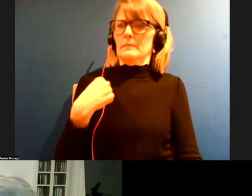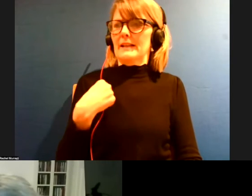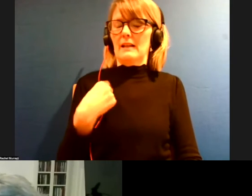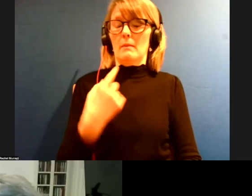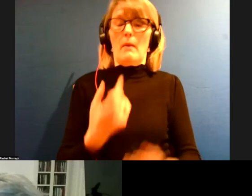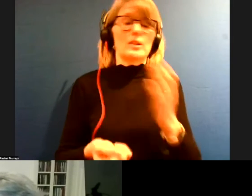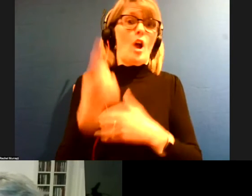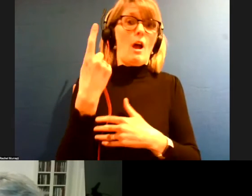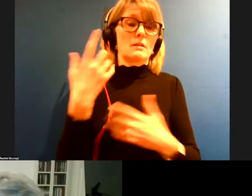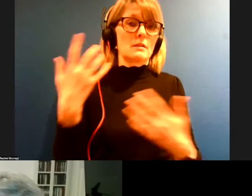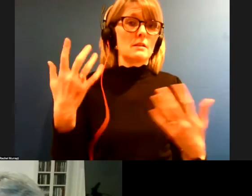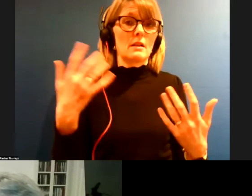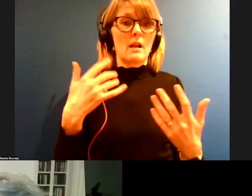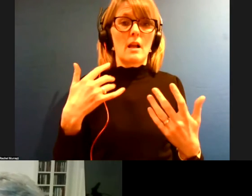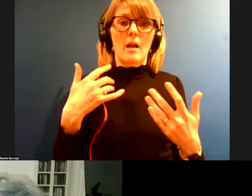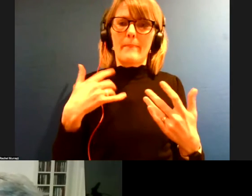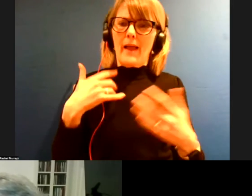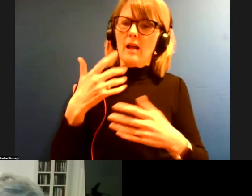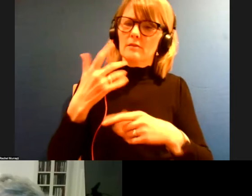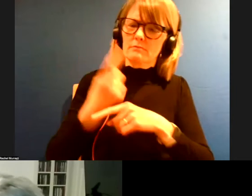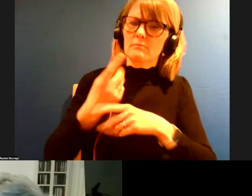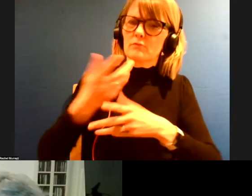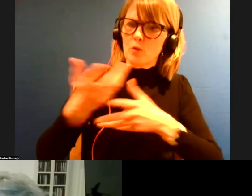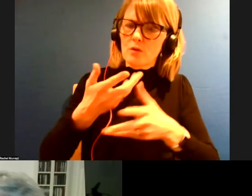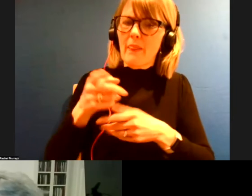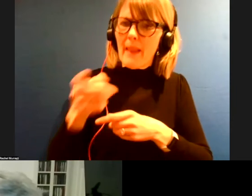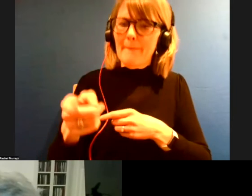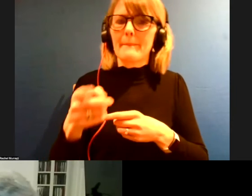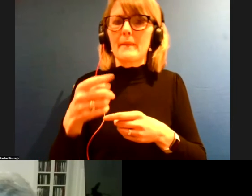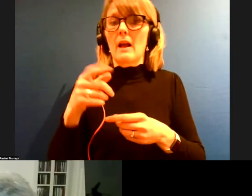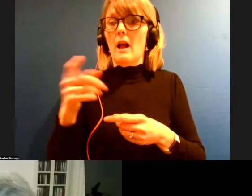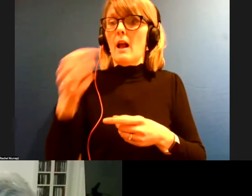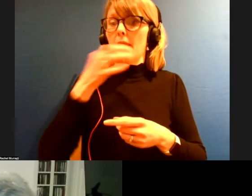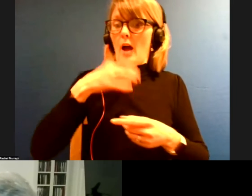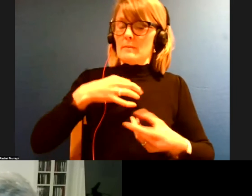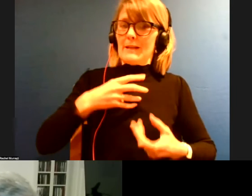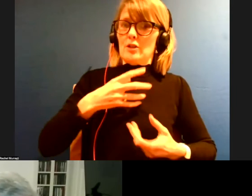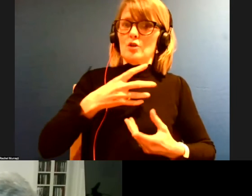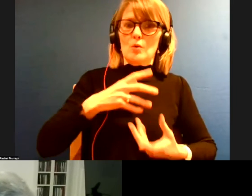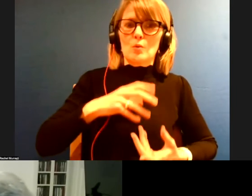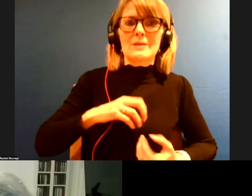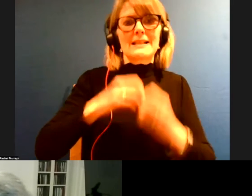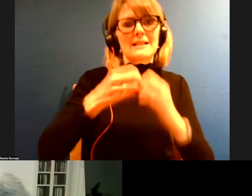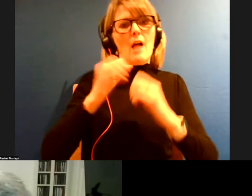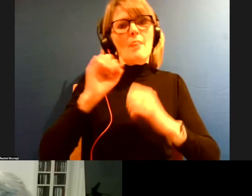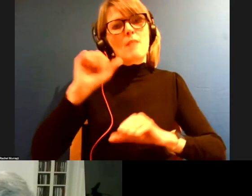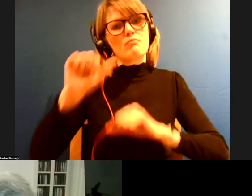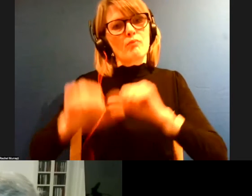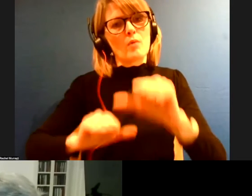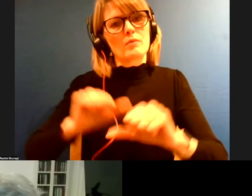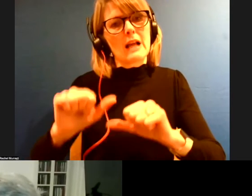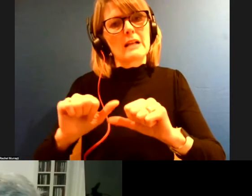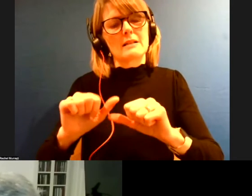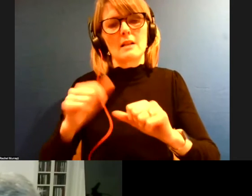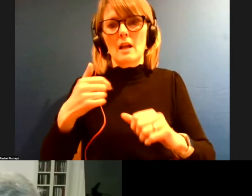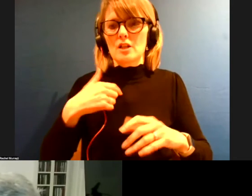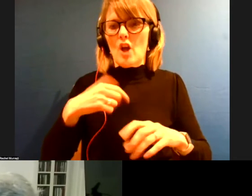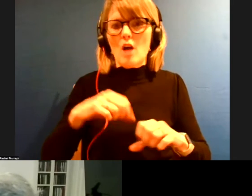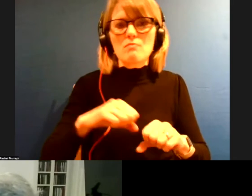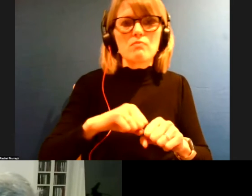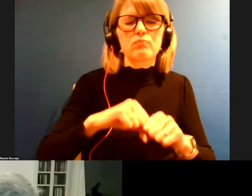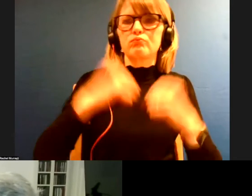chance, really, but I ended up speaking to them, and then they asked me to design their process. So I broke up them